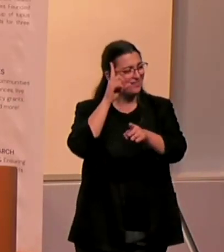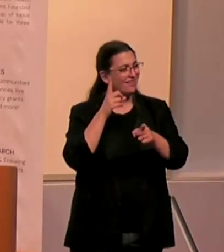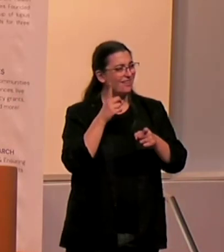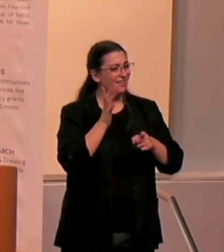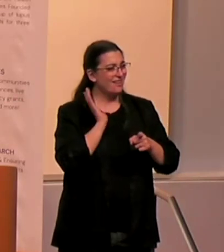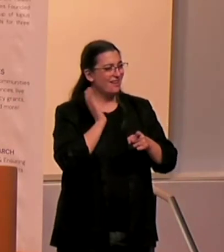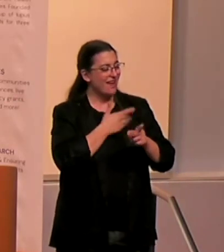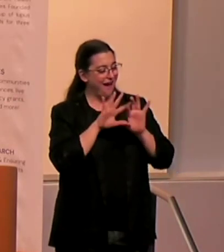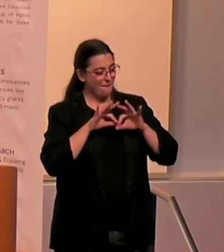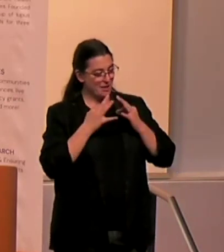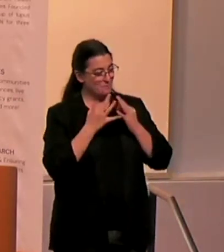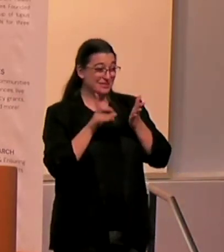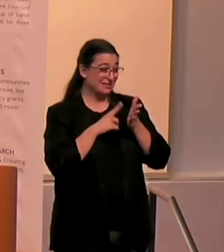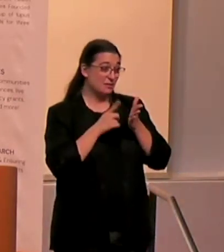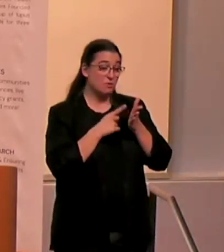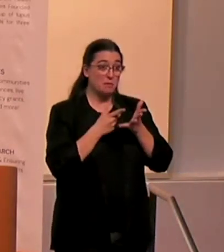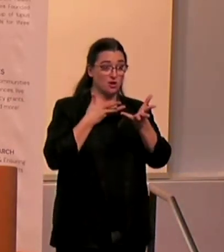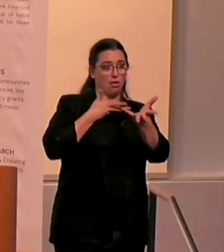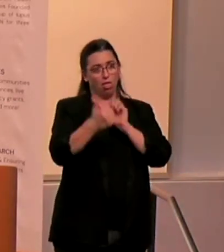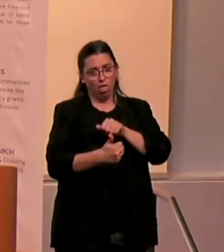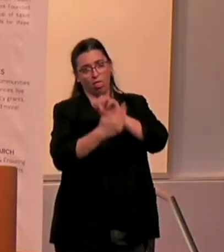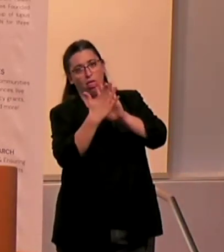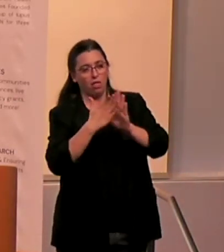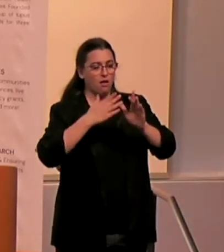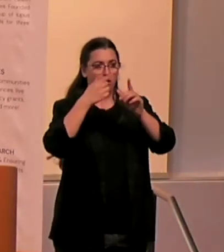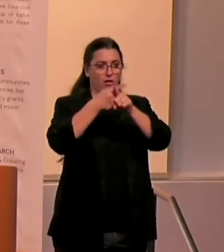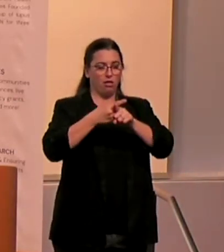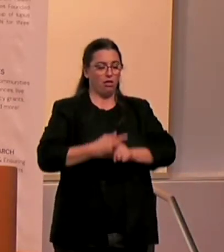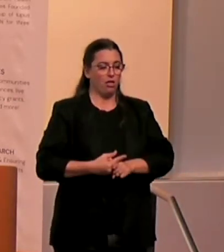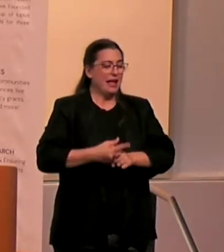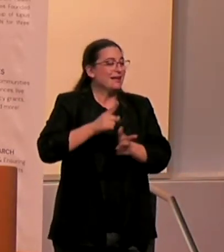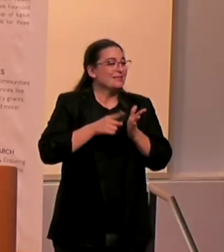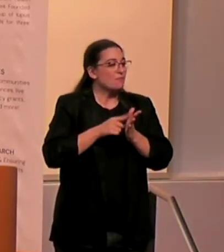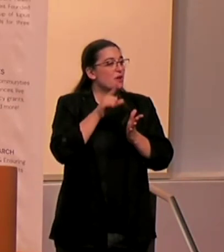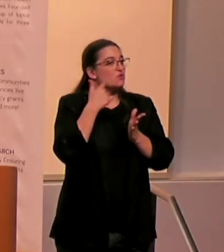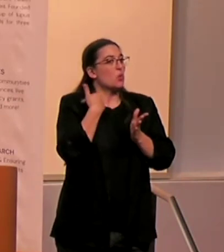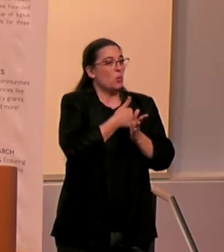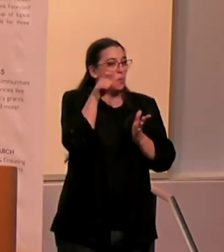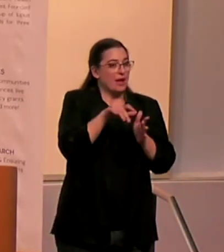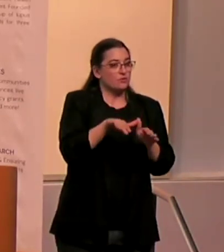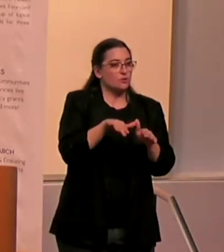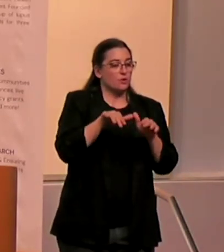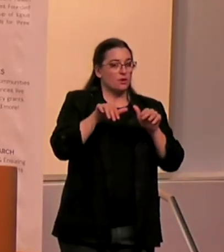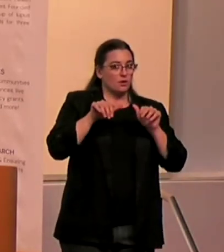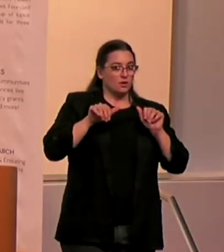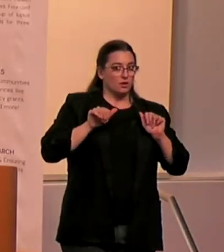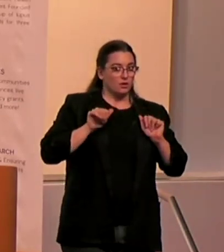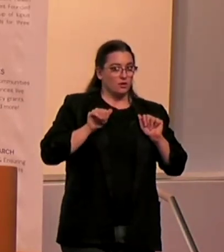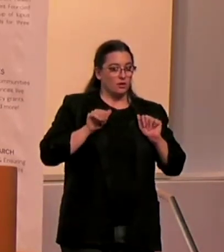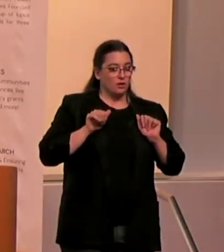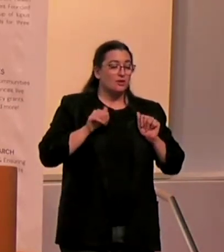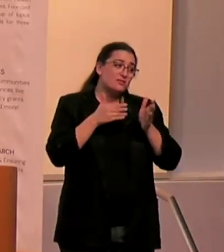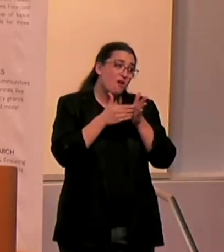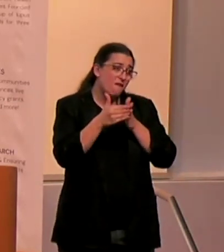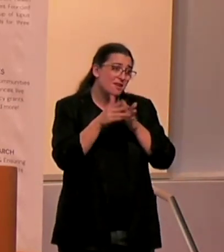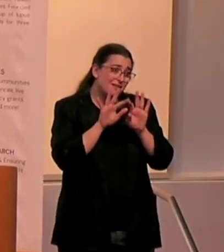for a minute or two is good. I think that our family members also suffer when